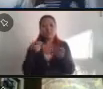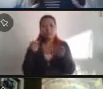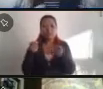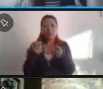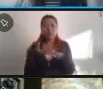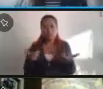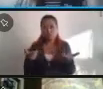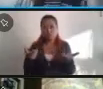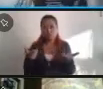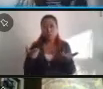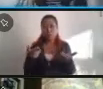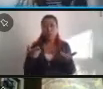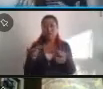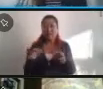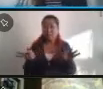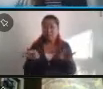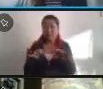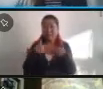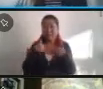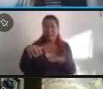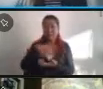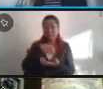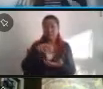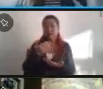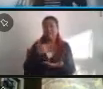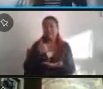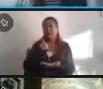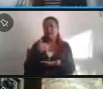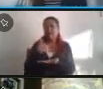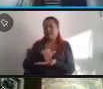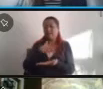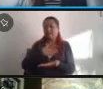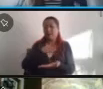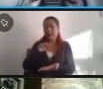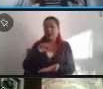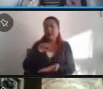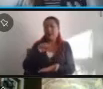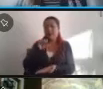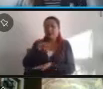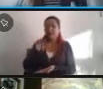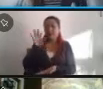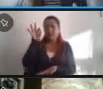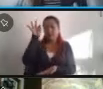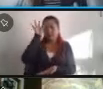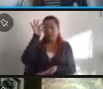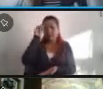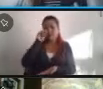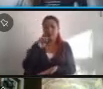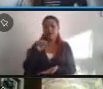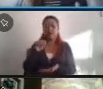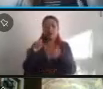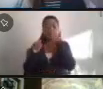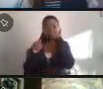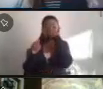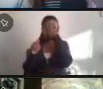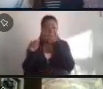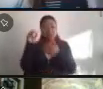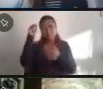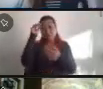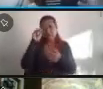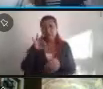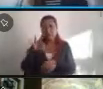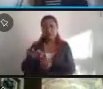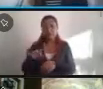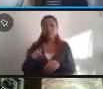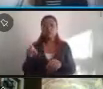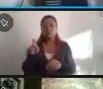important mix there. And again, these are my opinions on that, but I think there's an important mix in that. You need some technical expertise so